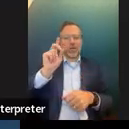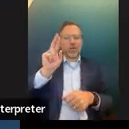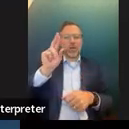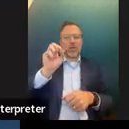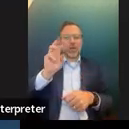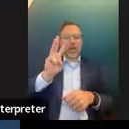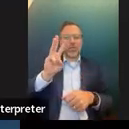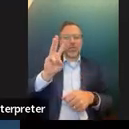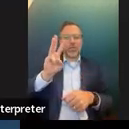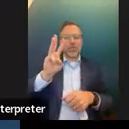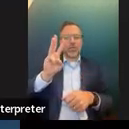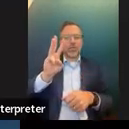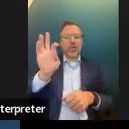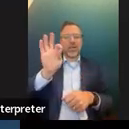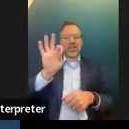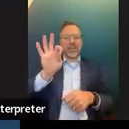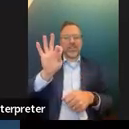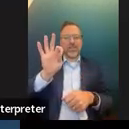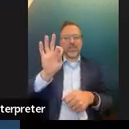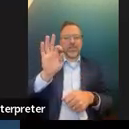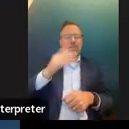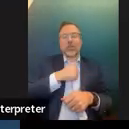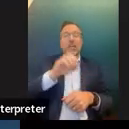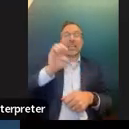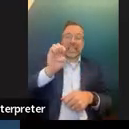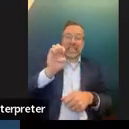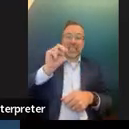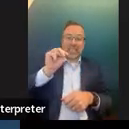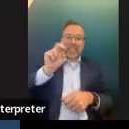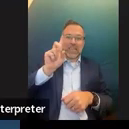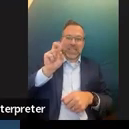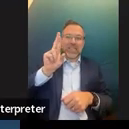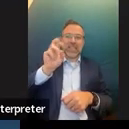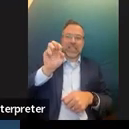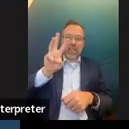Supreme Court, end of 2017.